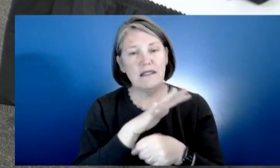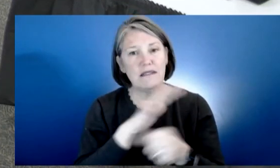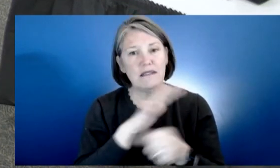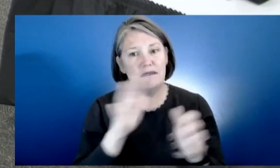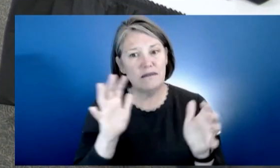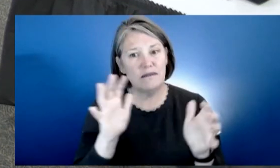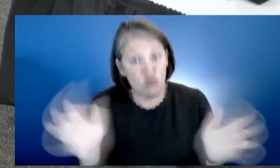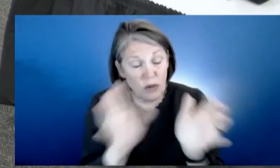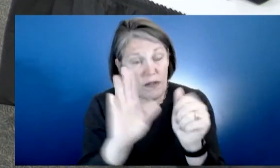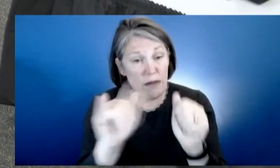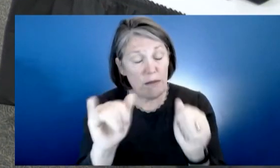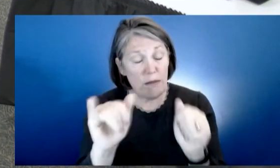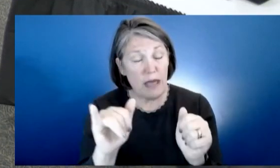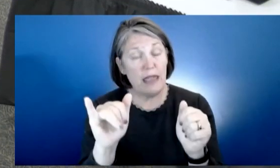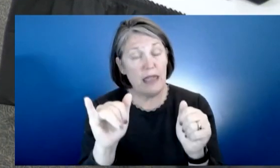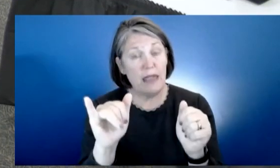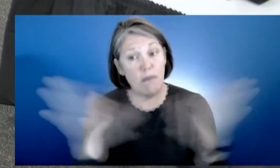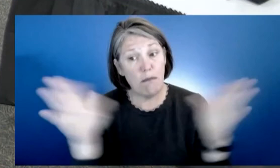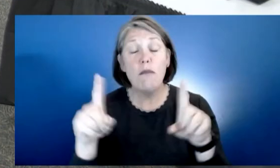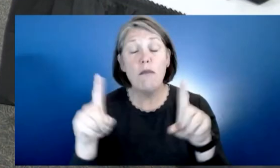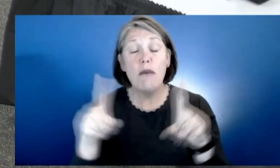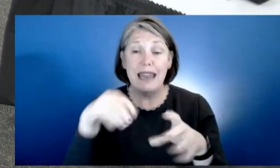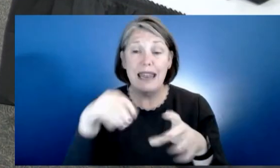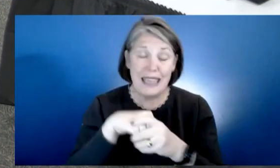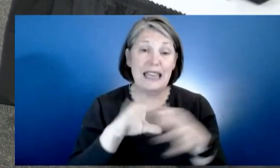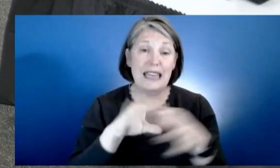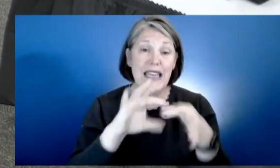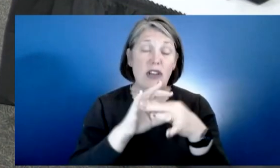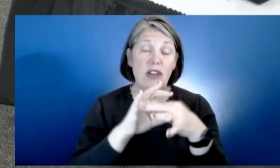but it is done in conjunction with the community.